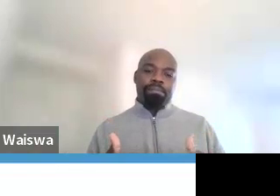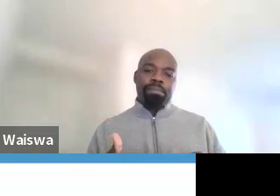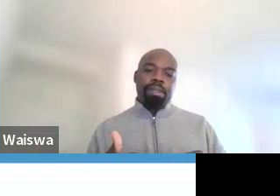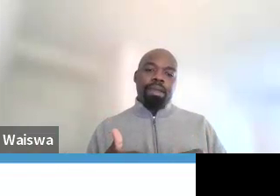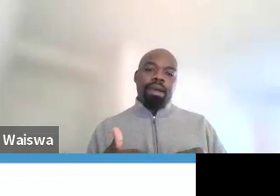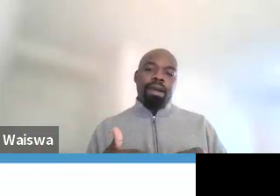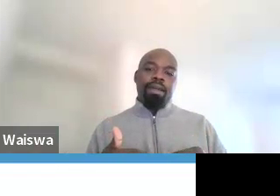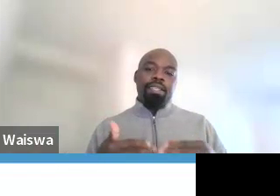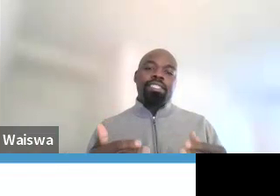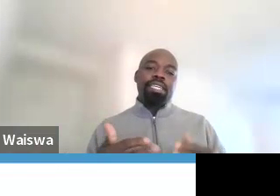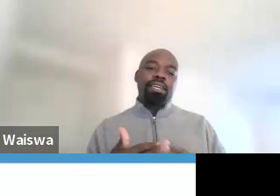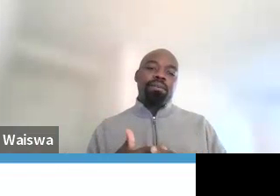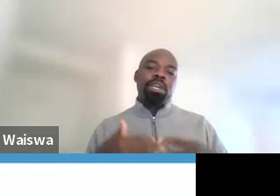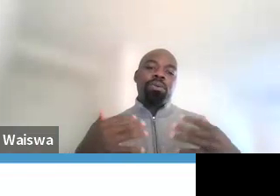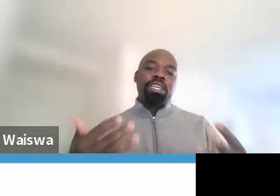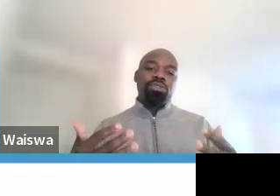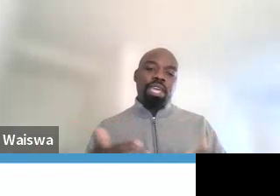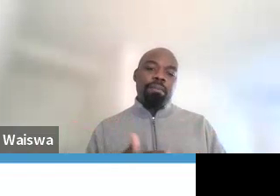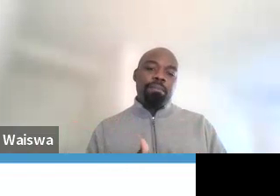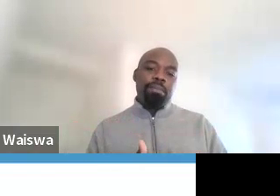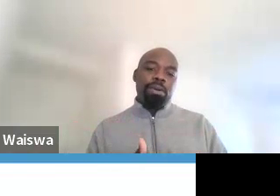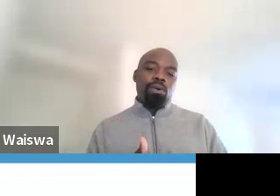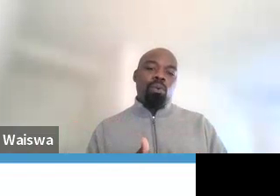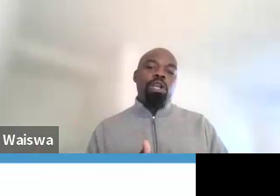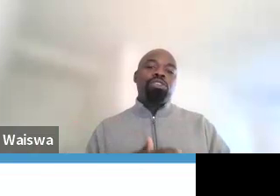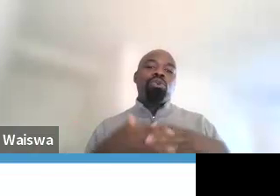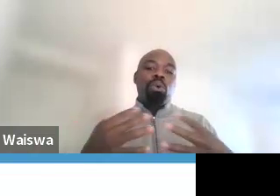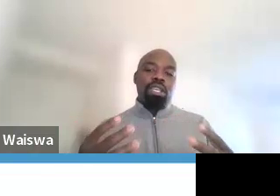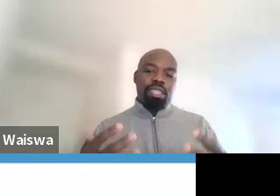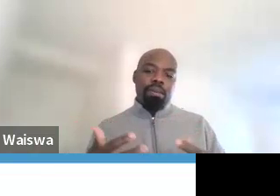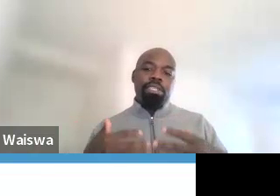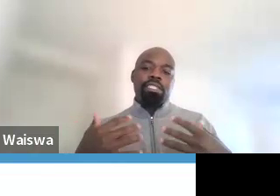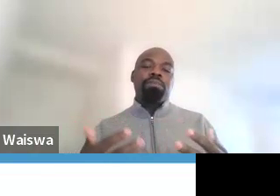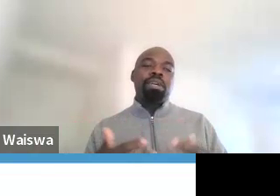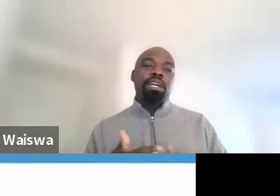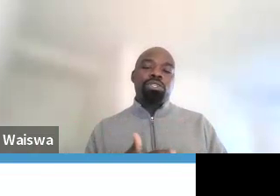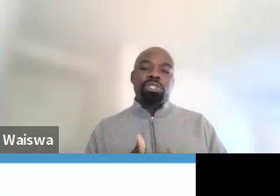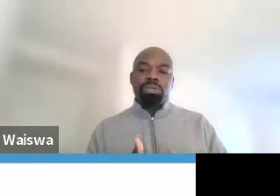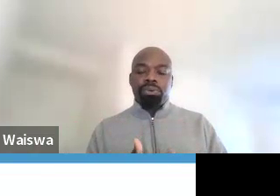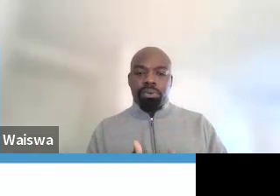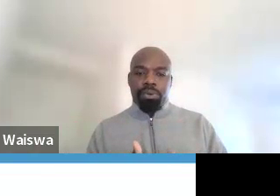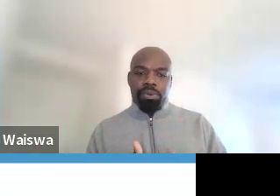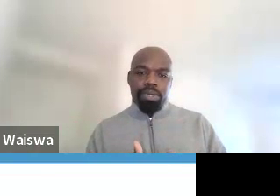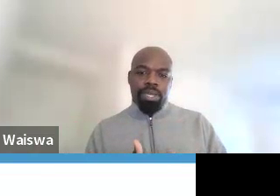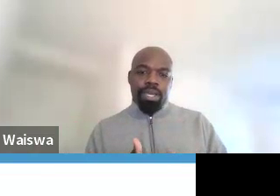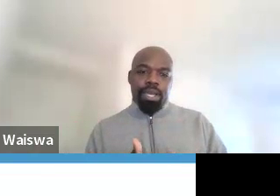writing this letter. Why are you writing to them? What do you want them, the decision maker, to